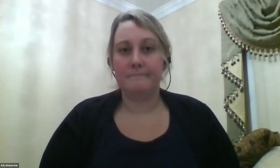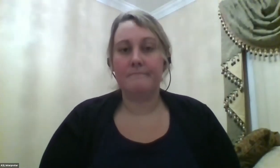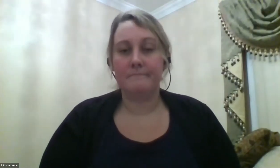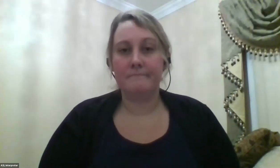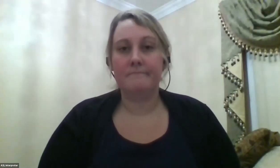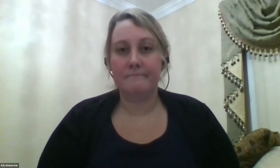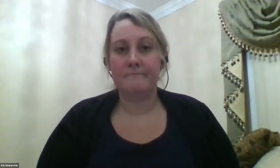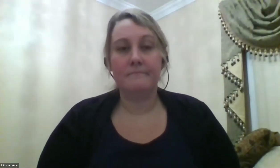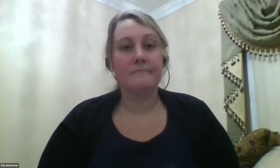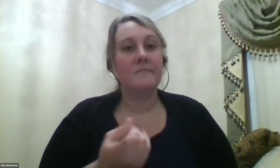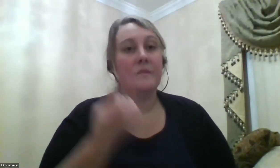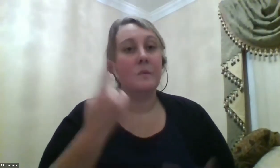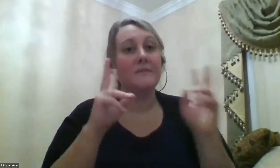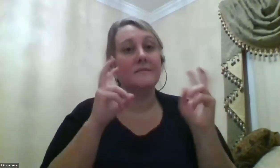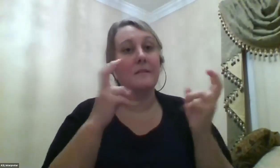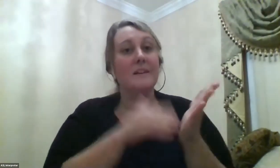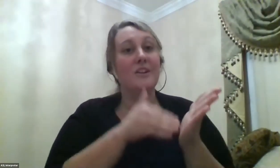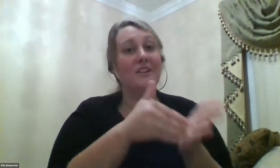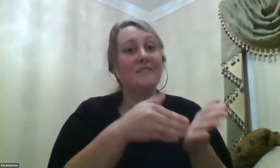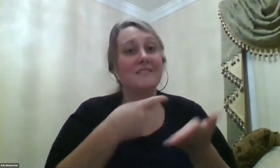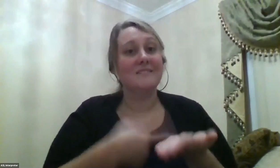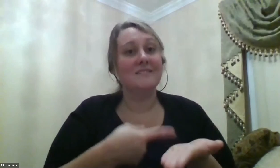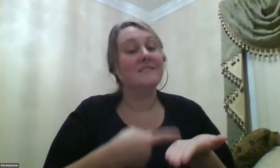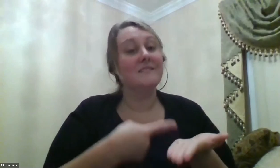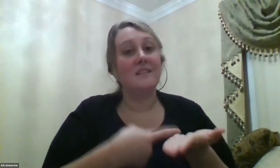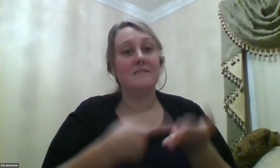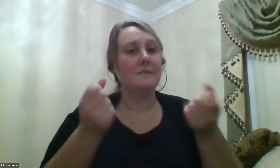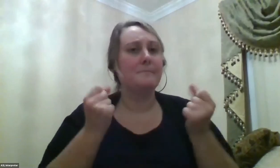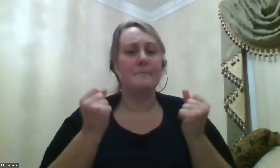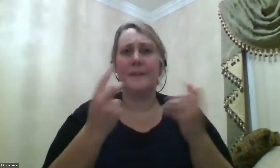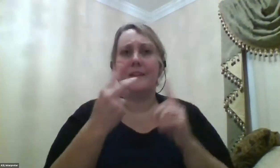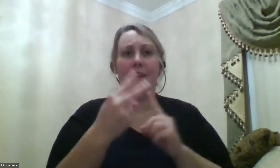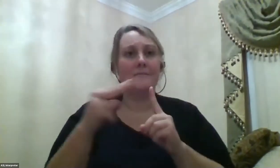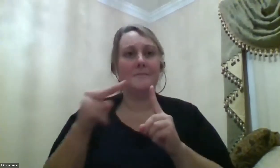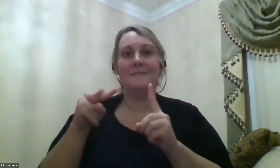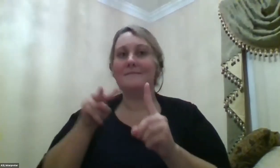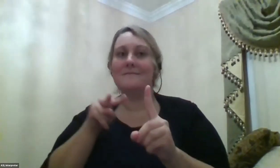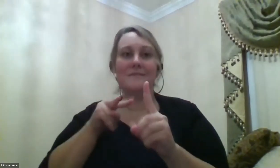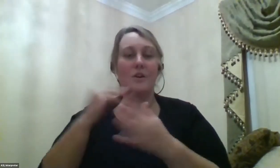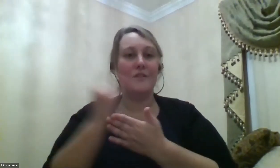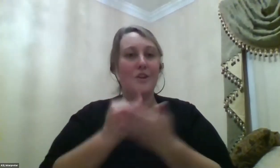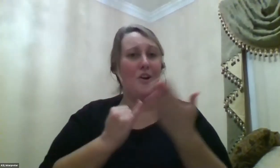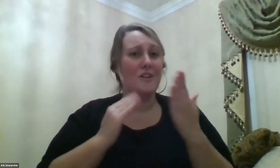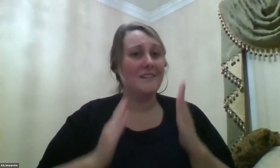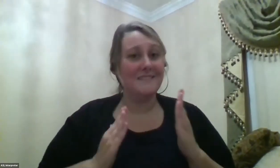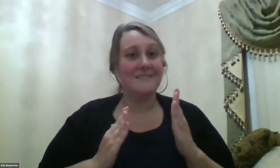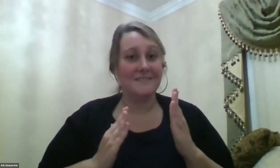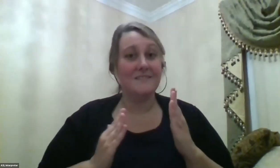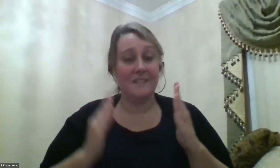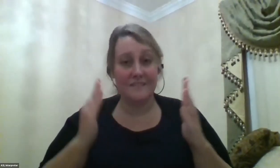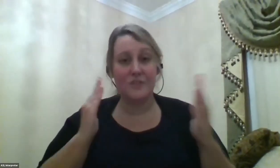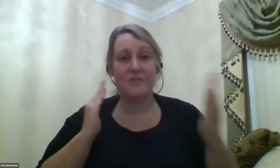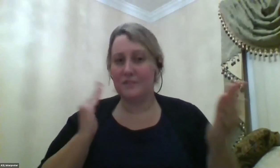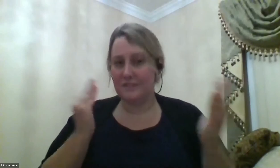is that there's many aspects of being an artist that are not that dissimilar from living in COVID.